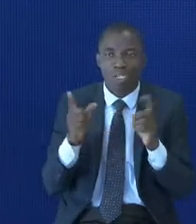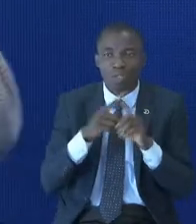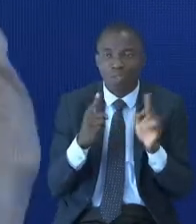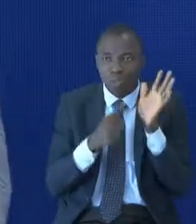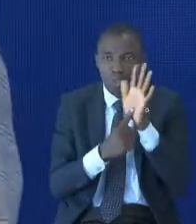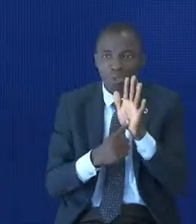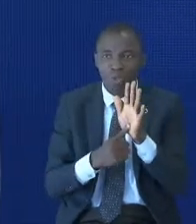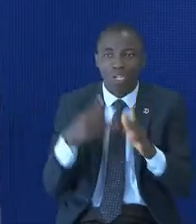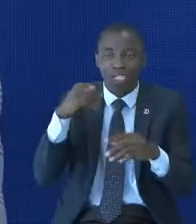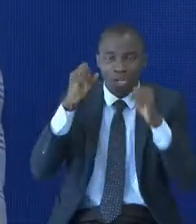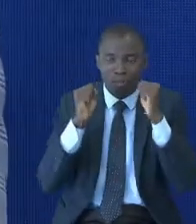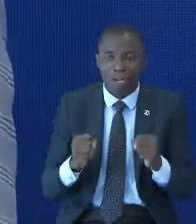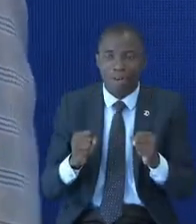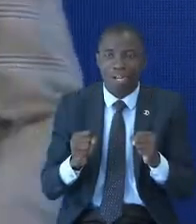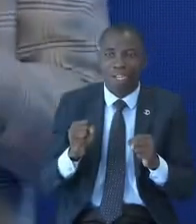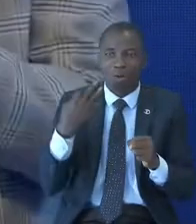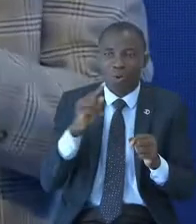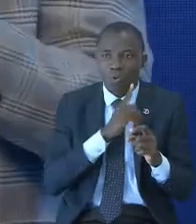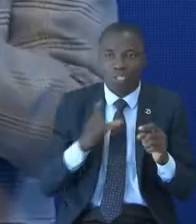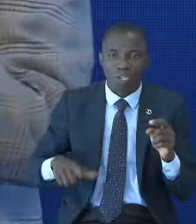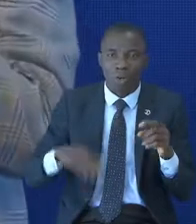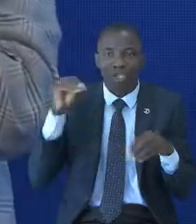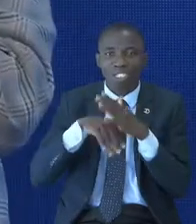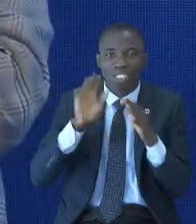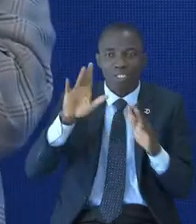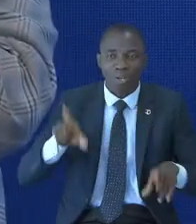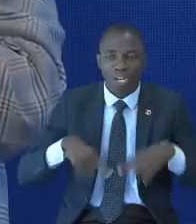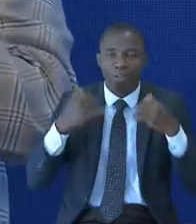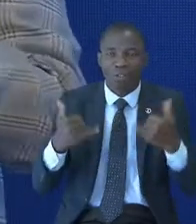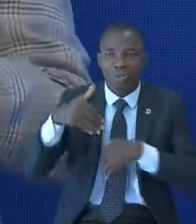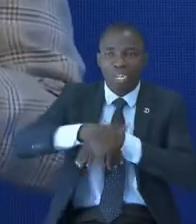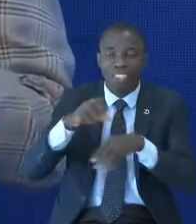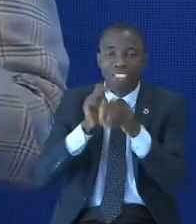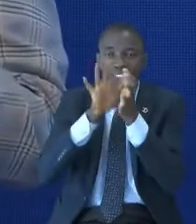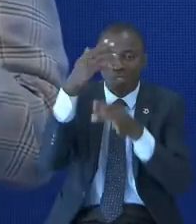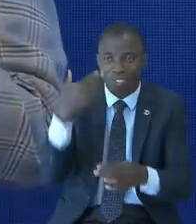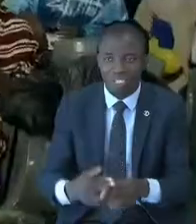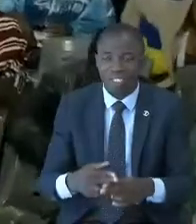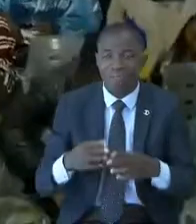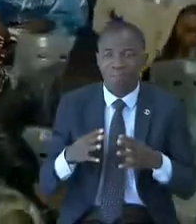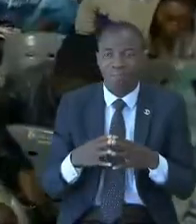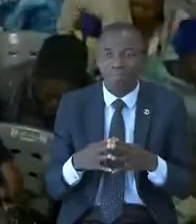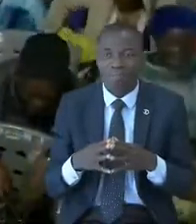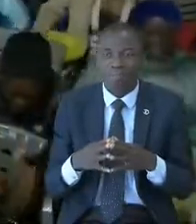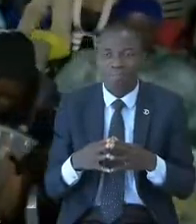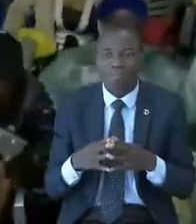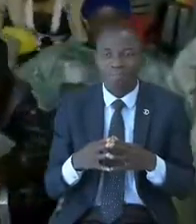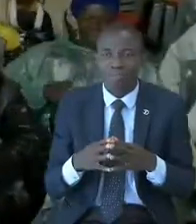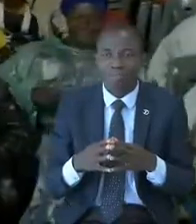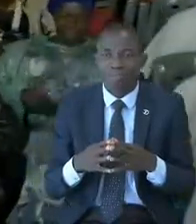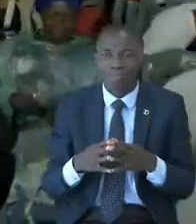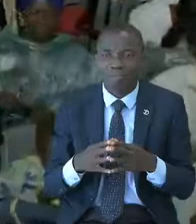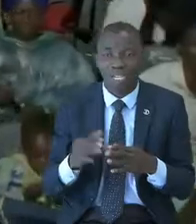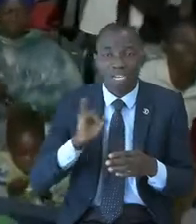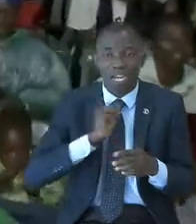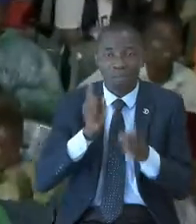demonstrate the power of the Lord in your life tonight, in Jesus' name. I'm talking to